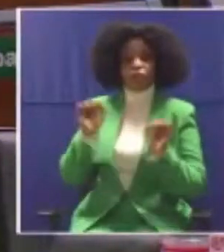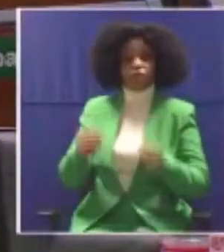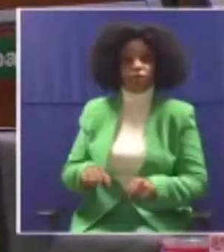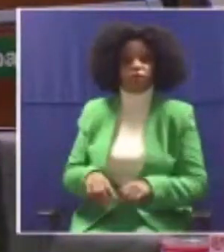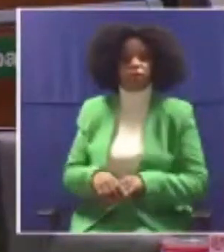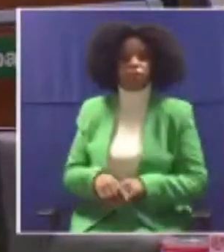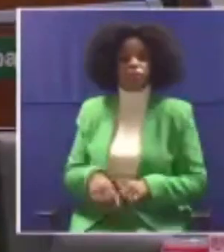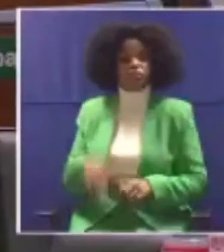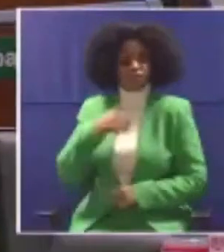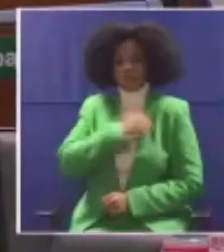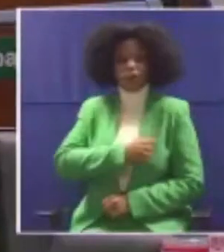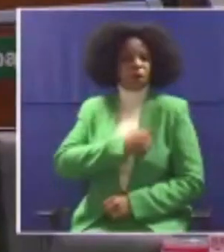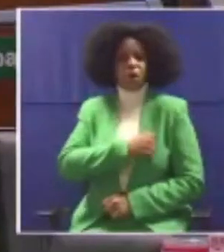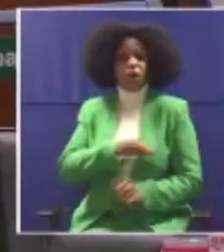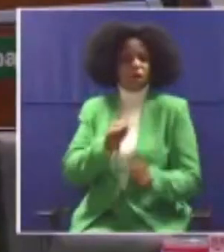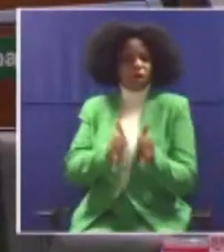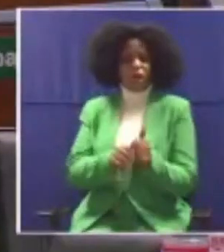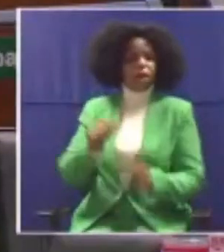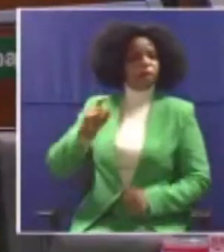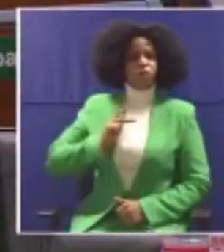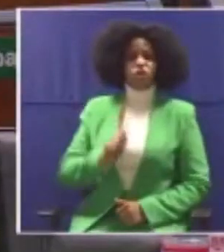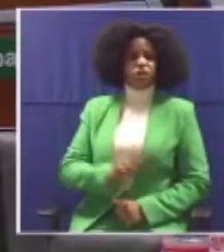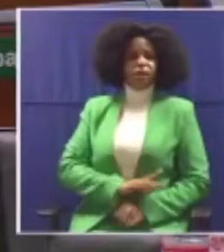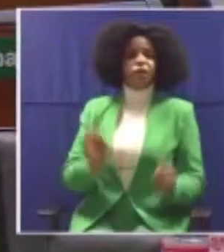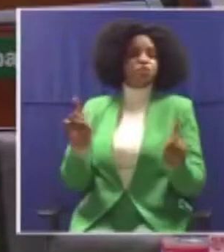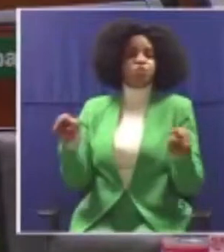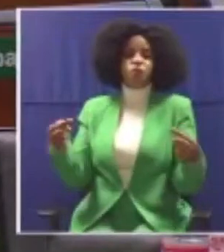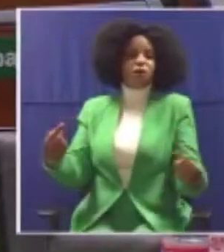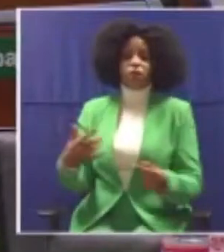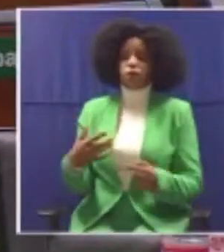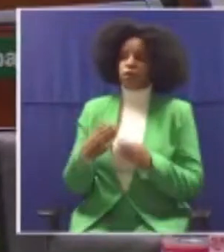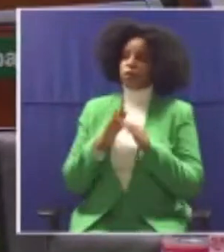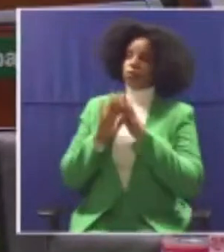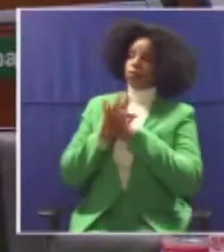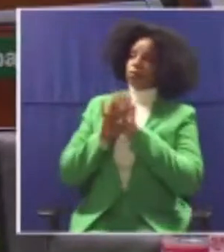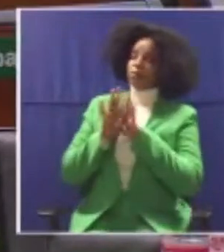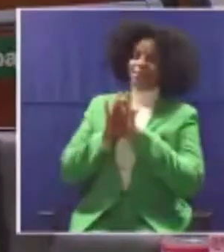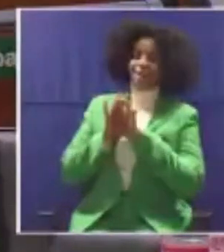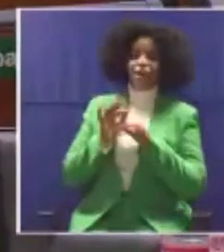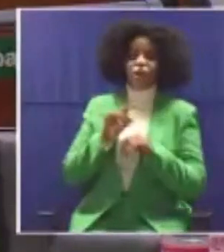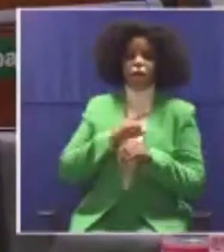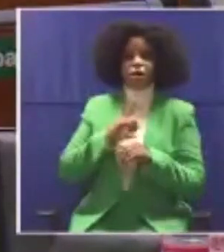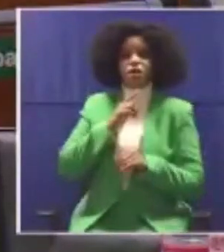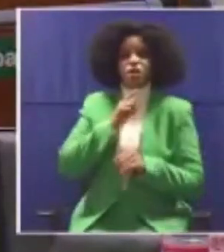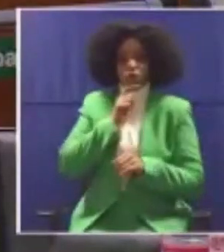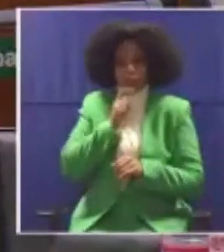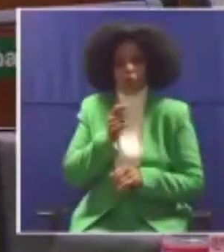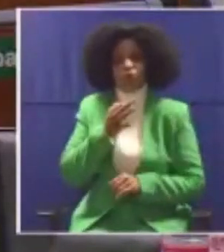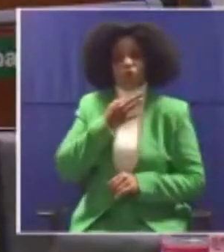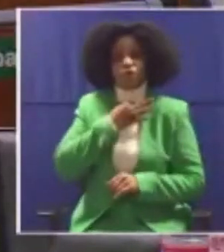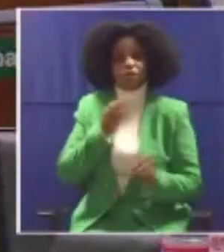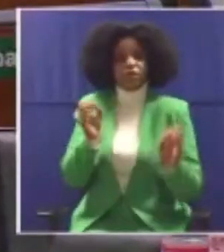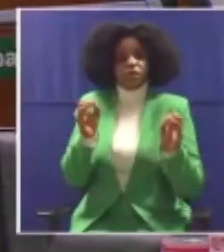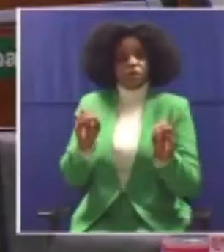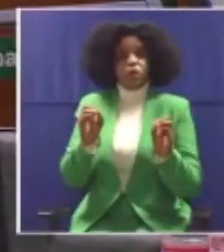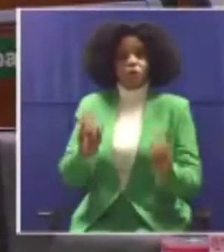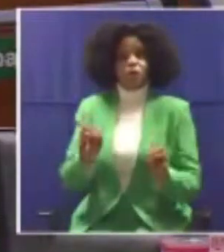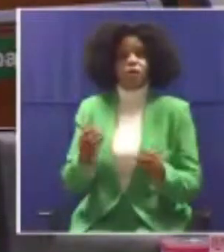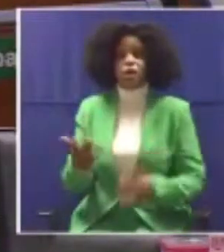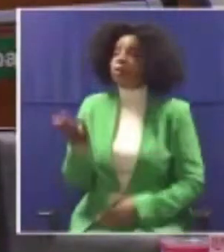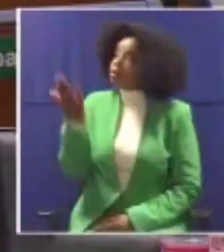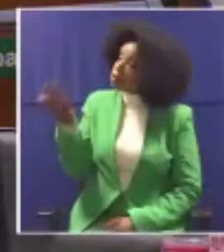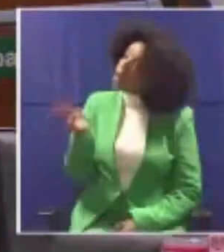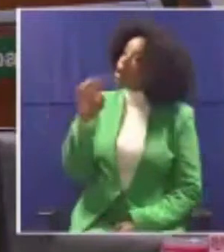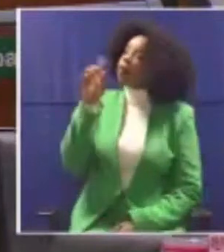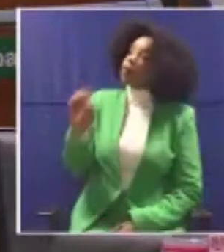we cannot hide behind neutrality and sovereignty when there's a real risk that Africans will be killed. What is the question, Honorable Member?